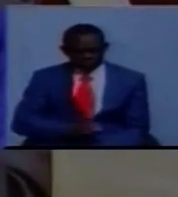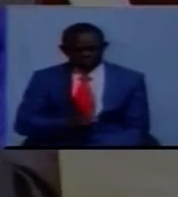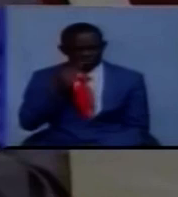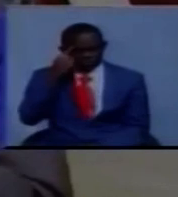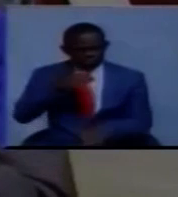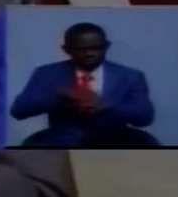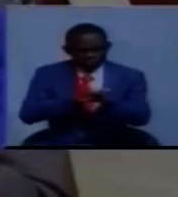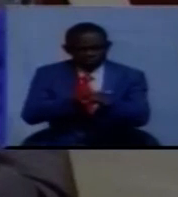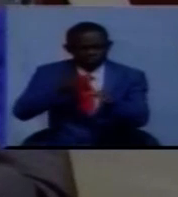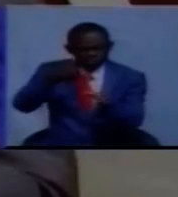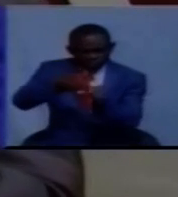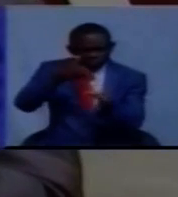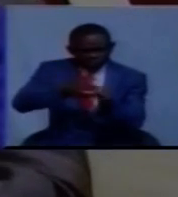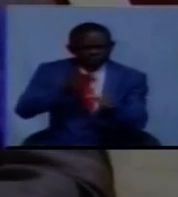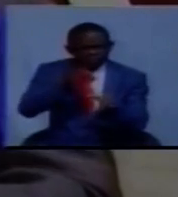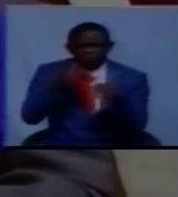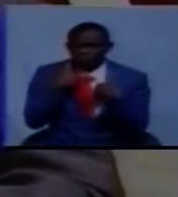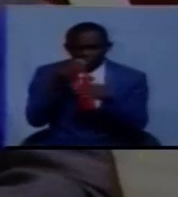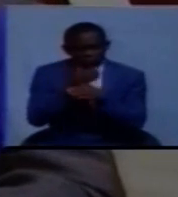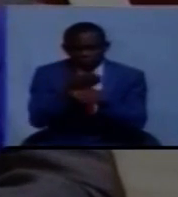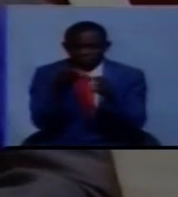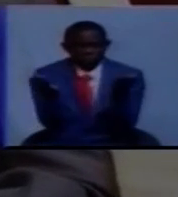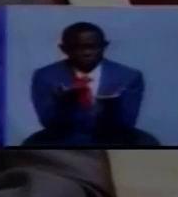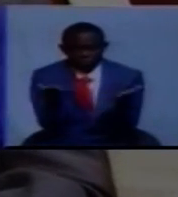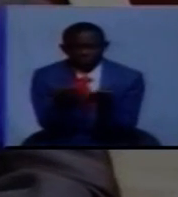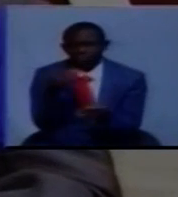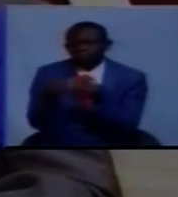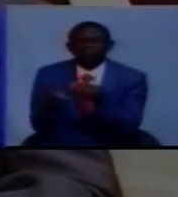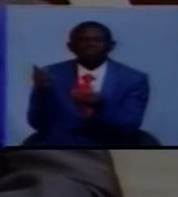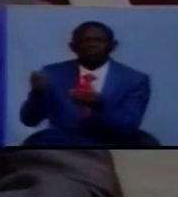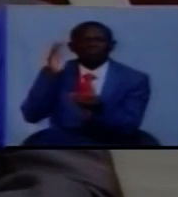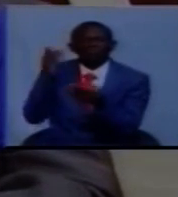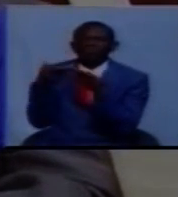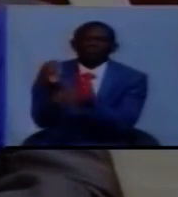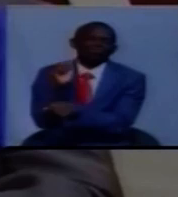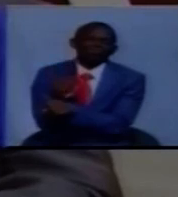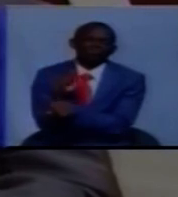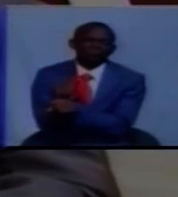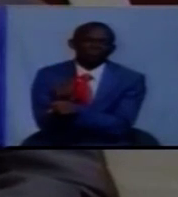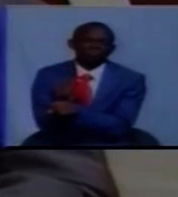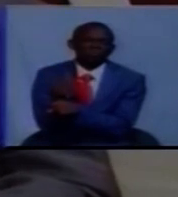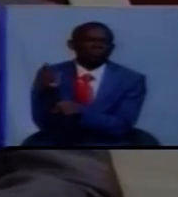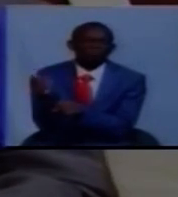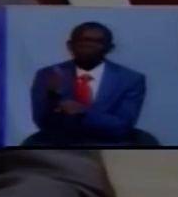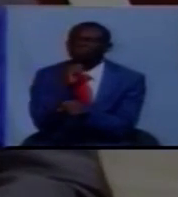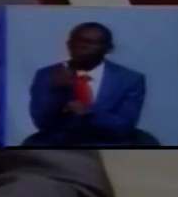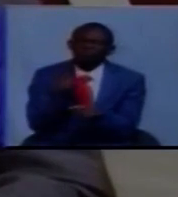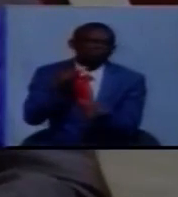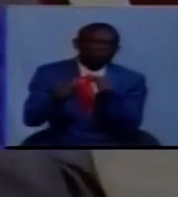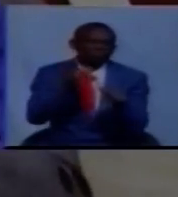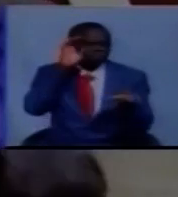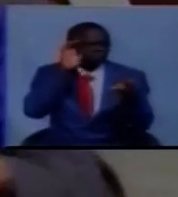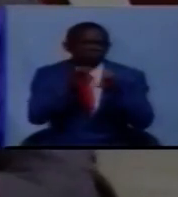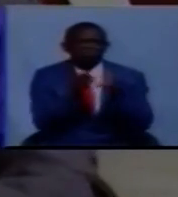As a result, we are not being paid. That has nothing to do with the Ministry of Labour. It has nothing to do with the conditions of service. It has got something to do with the